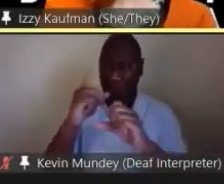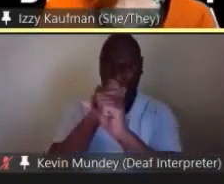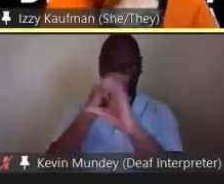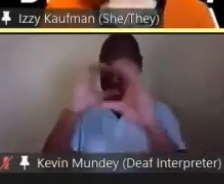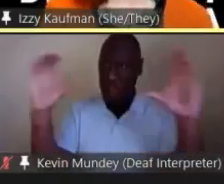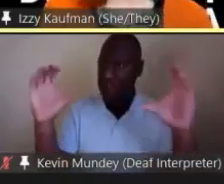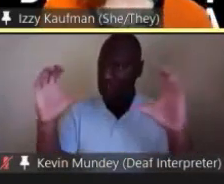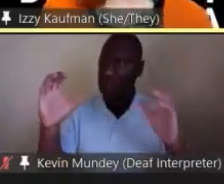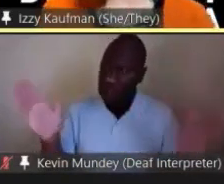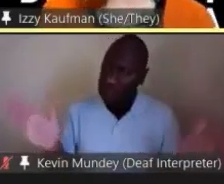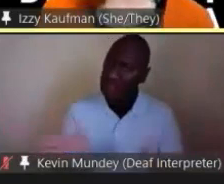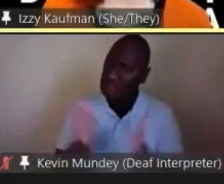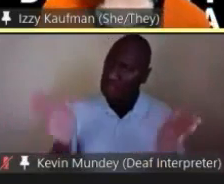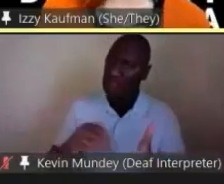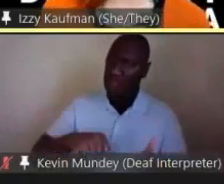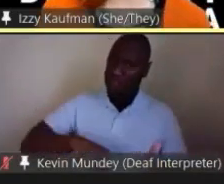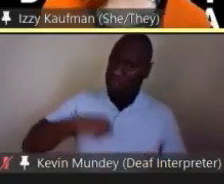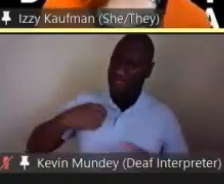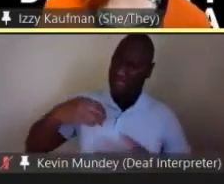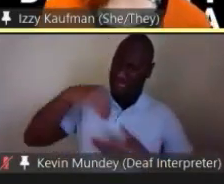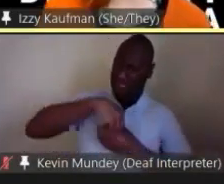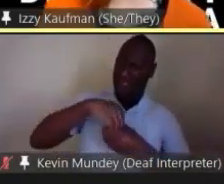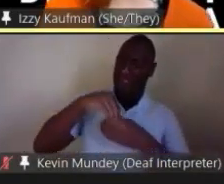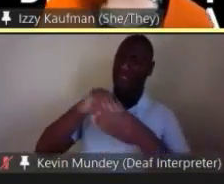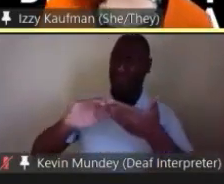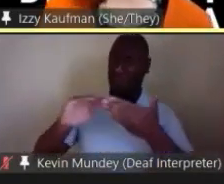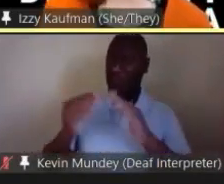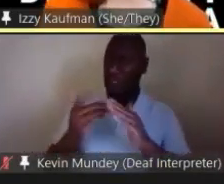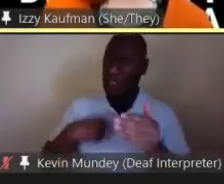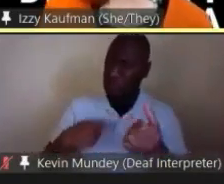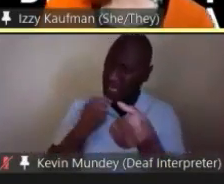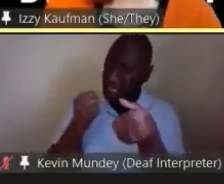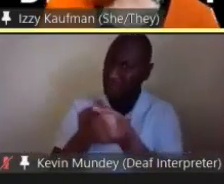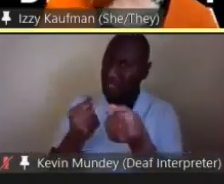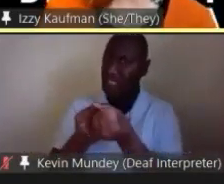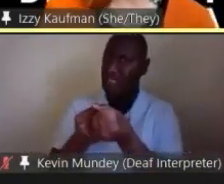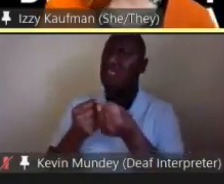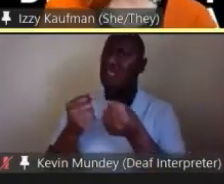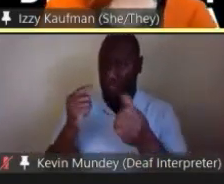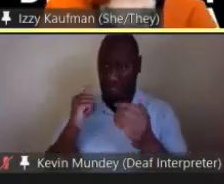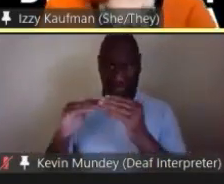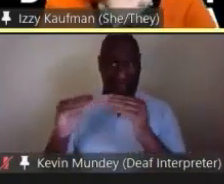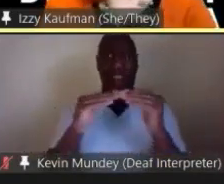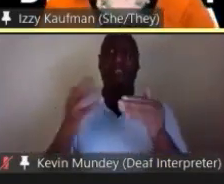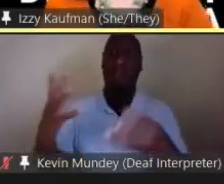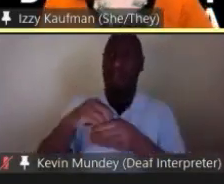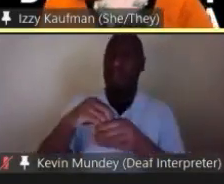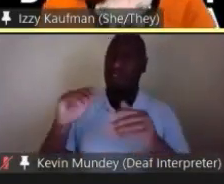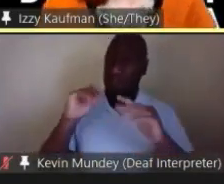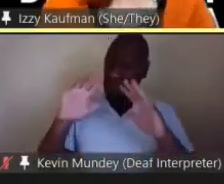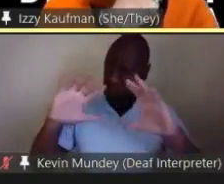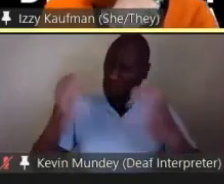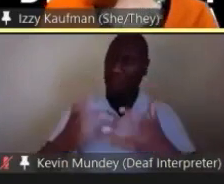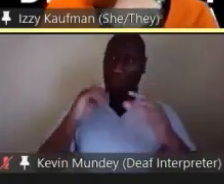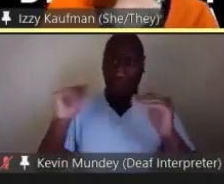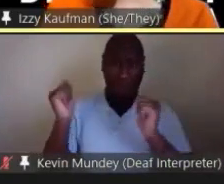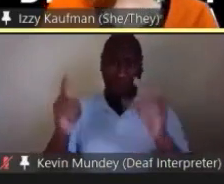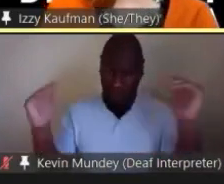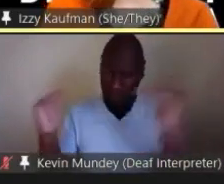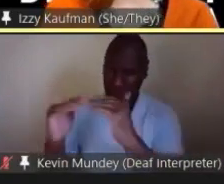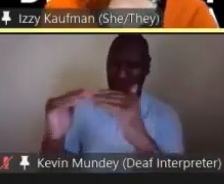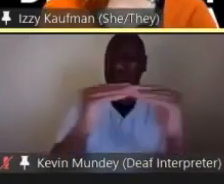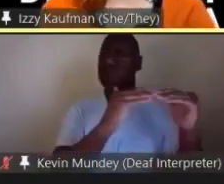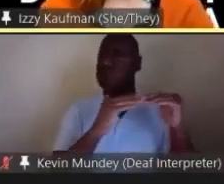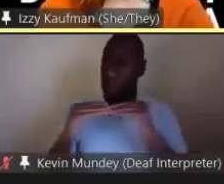pride felt within our community as we advocate for an equitable and inclusive world for everyone. We host the biggest Disability